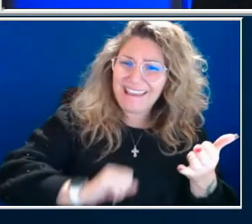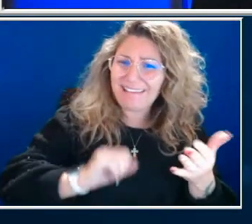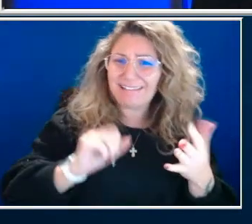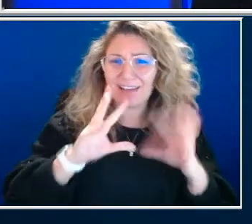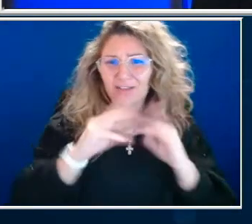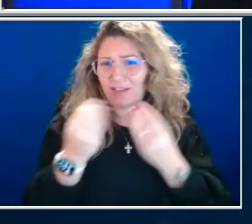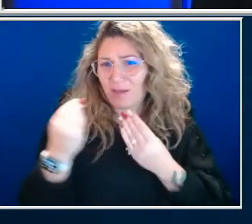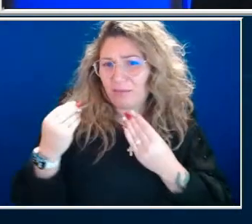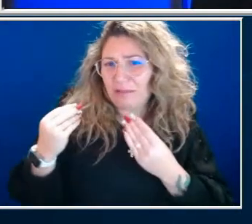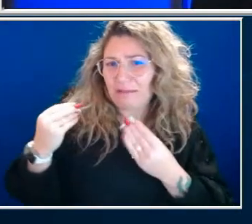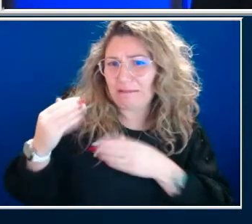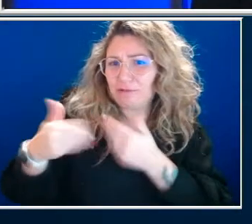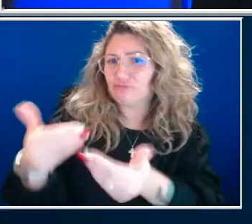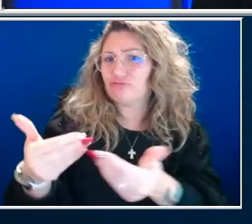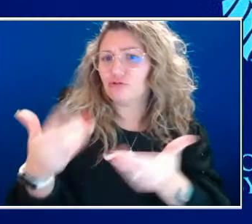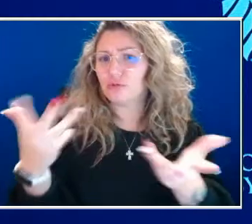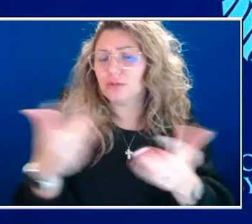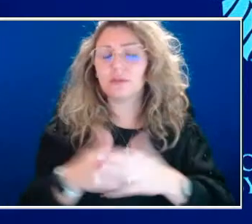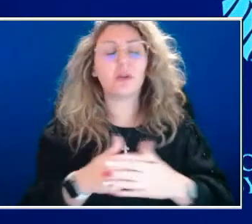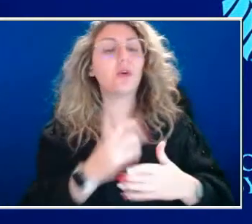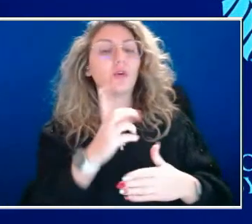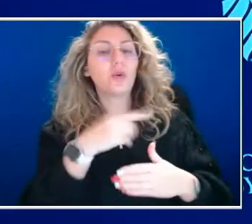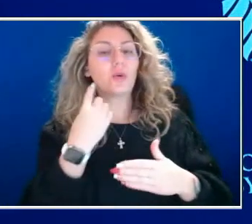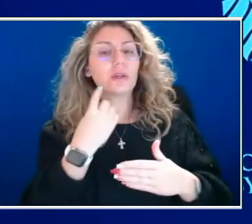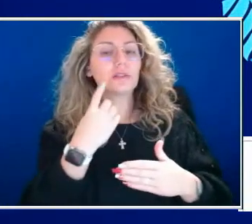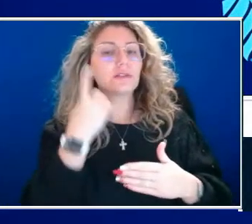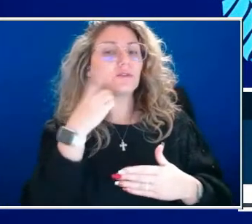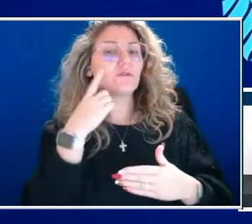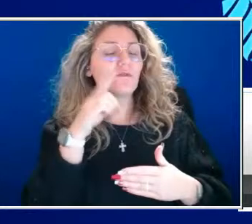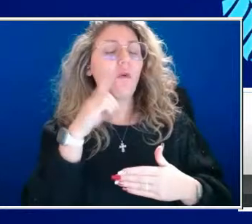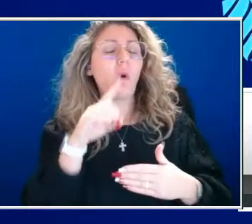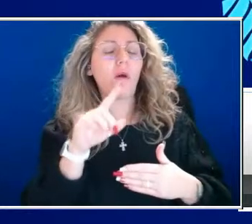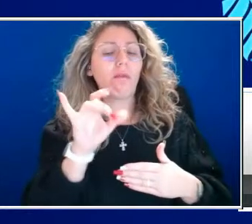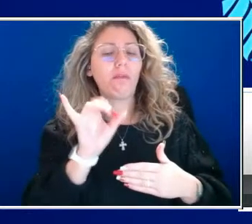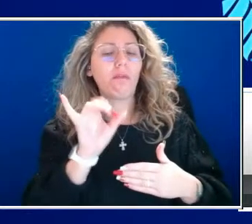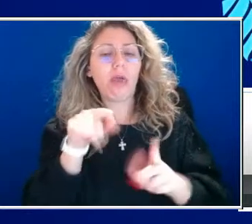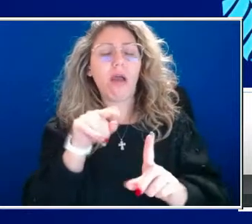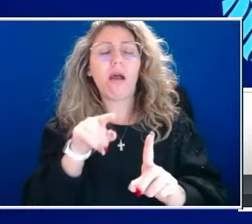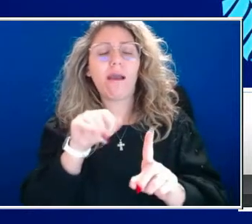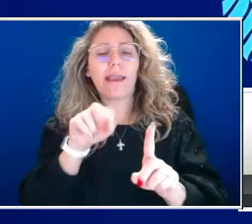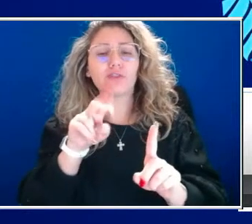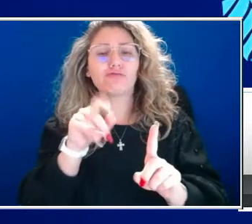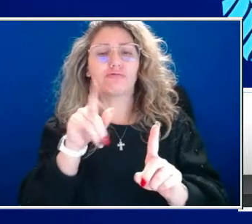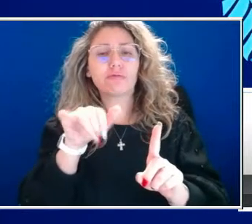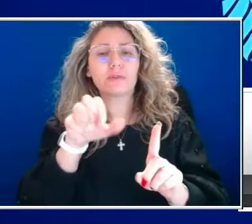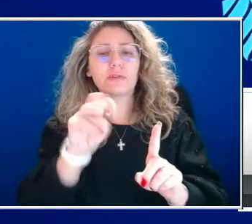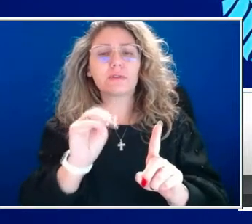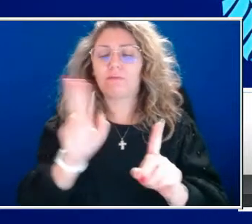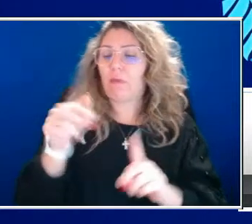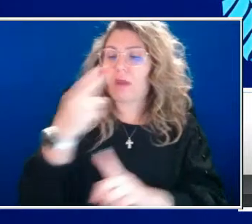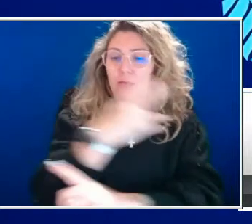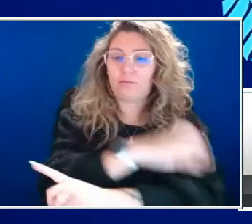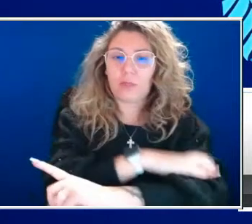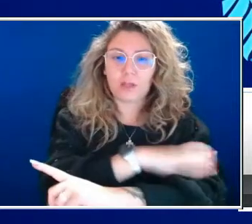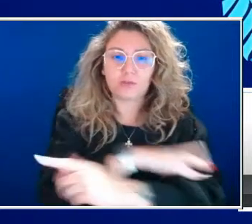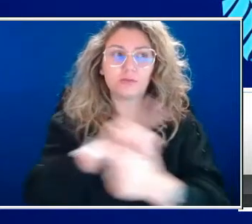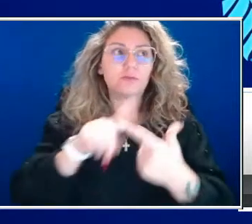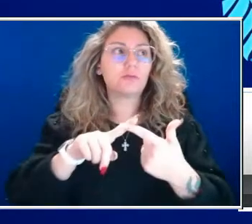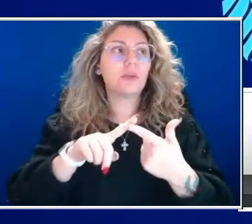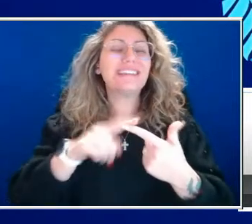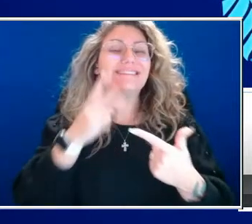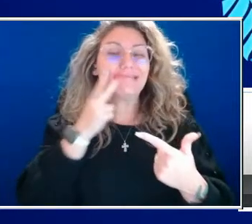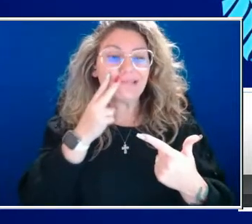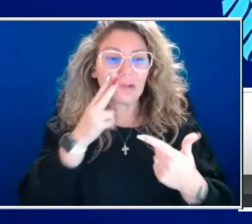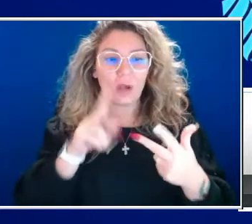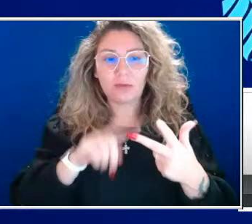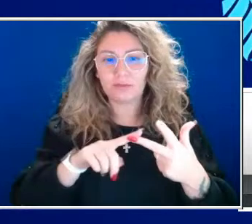it be? Risk factors for aneurysm. The most common risk factors are high blood pressure, cigarette smoking, and they often